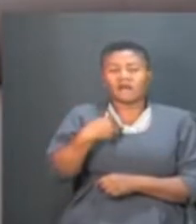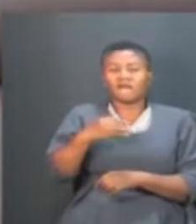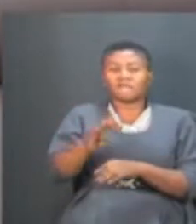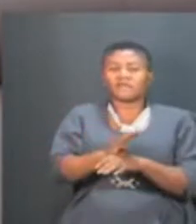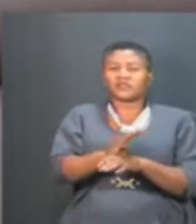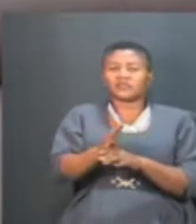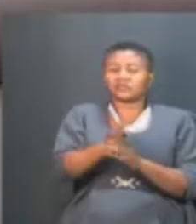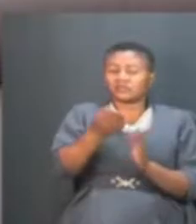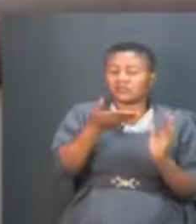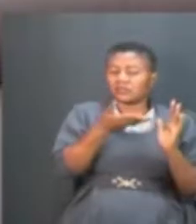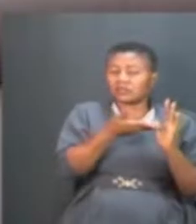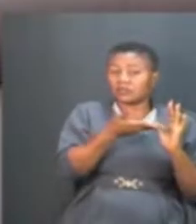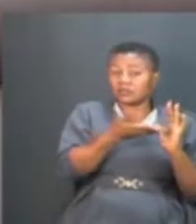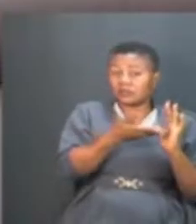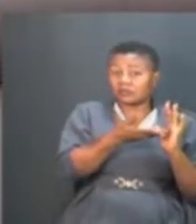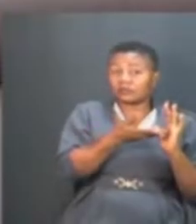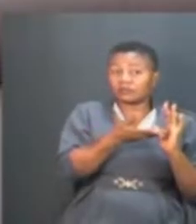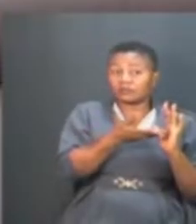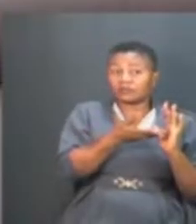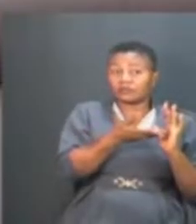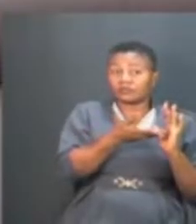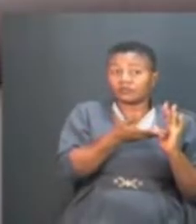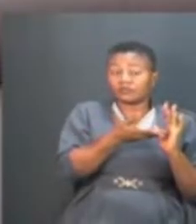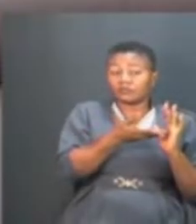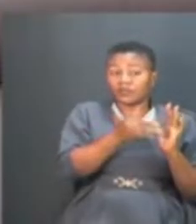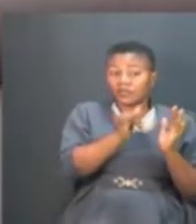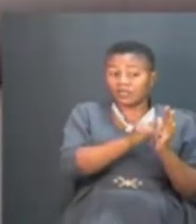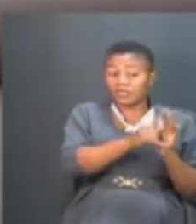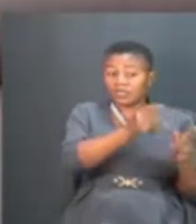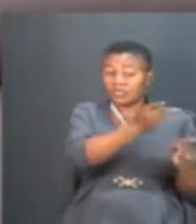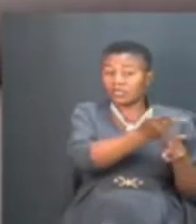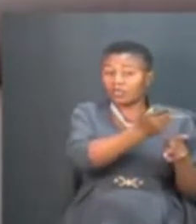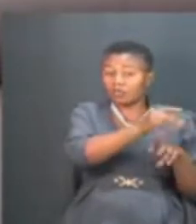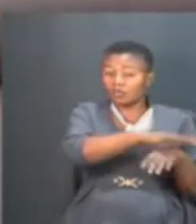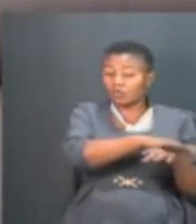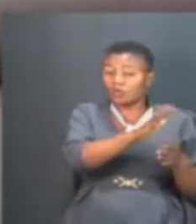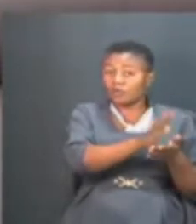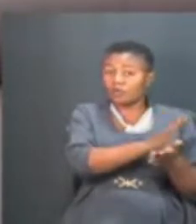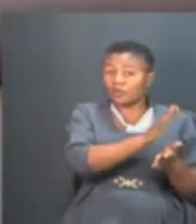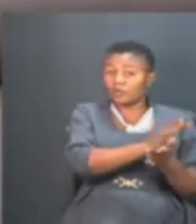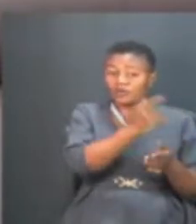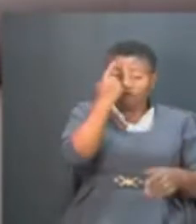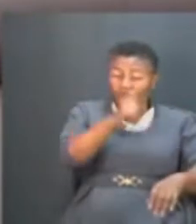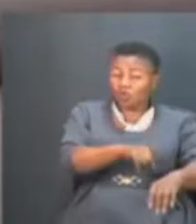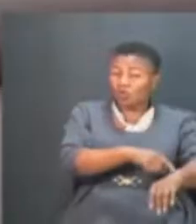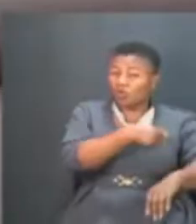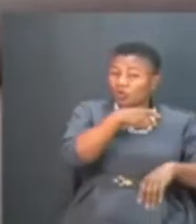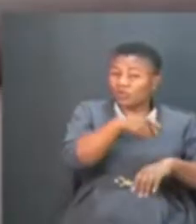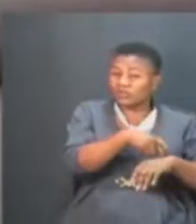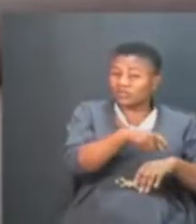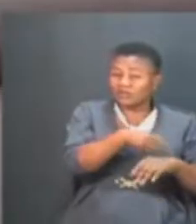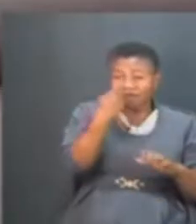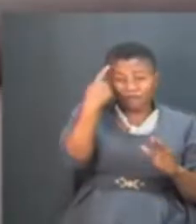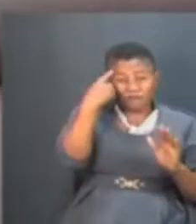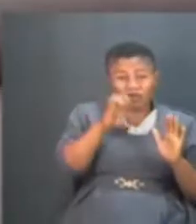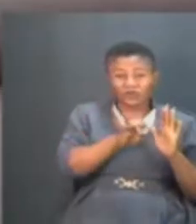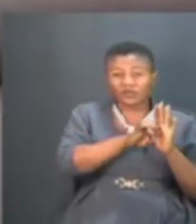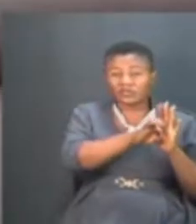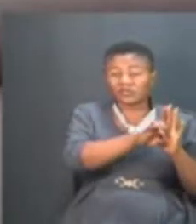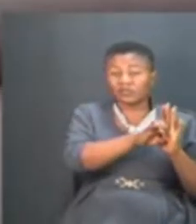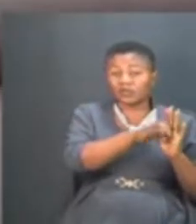paper that have been on the order paper for a very long time. I'm just bringing it to your notice. For instance, item